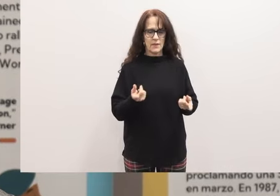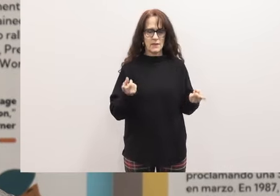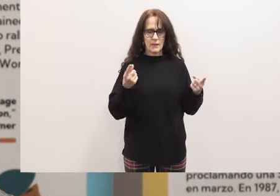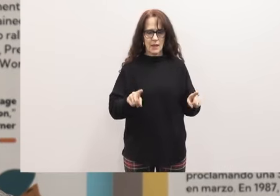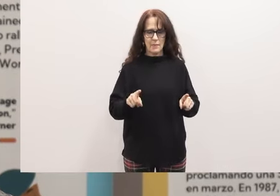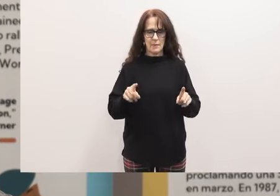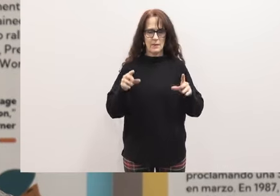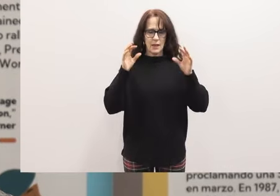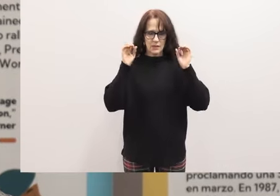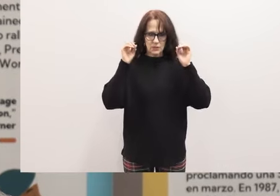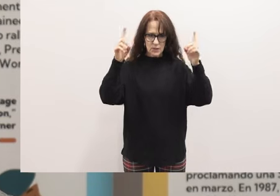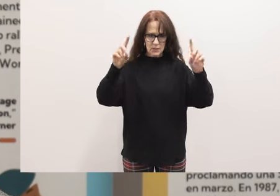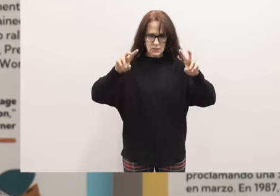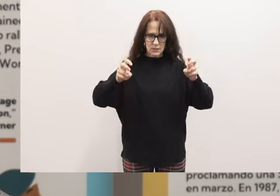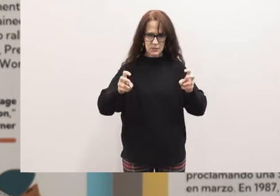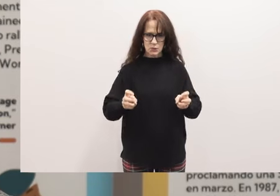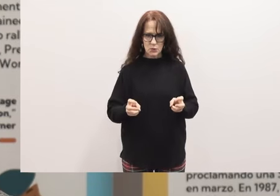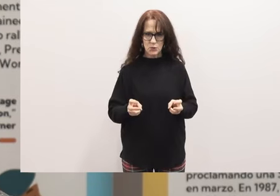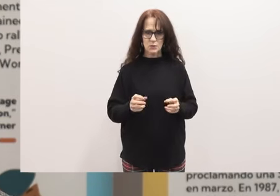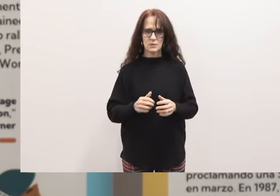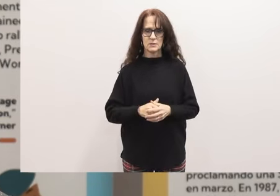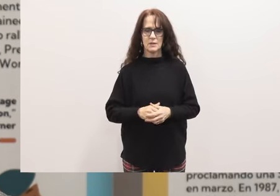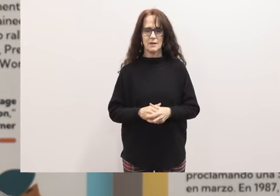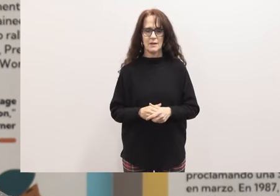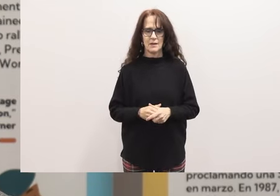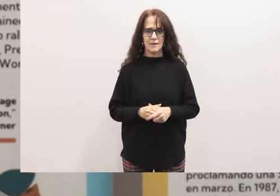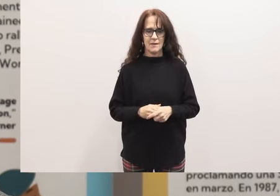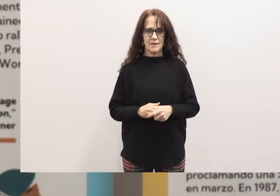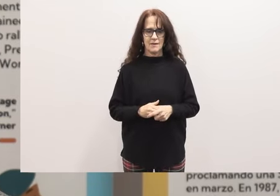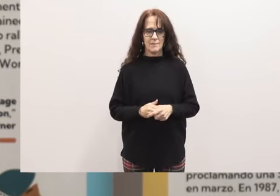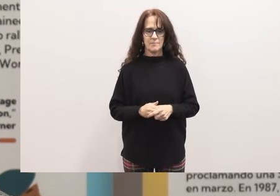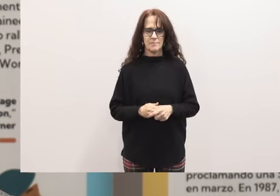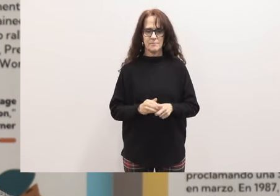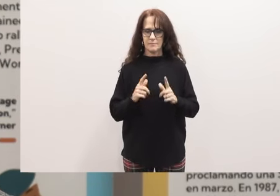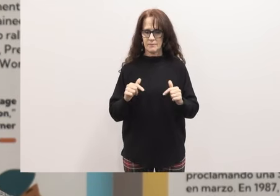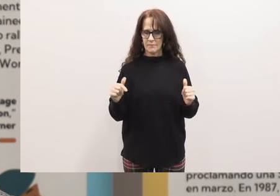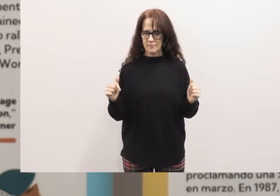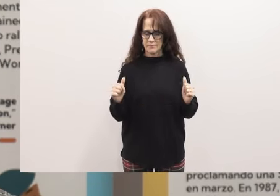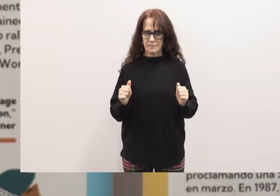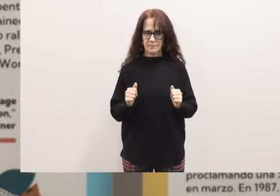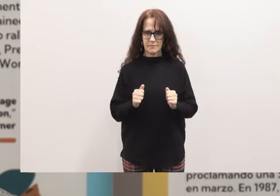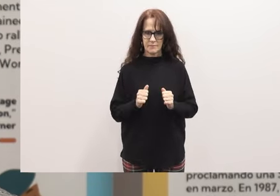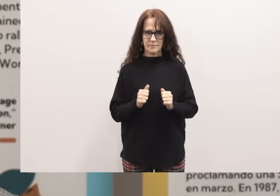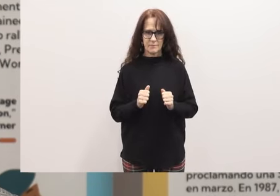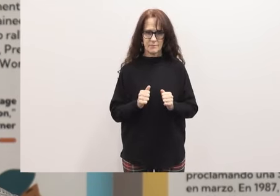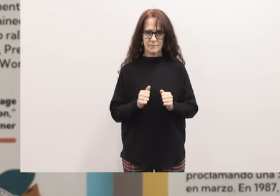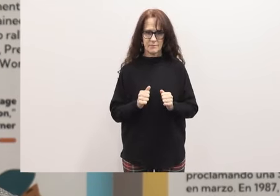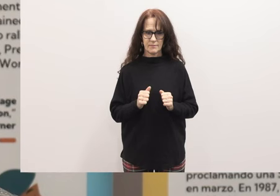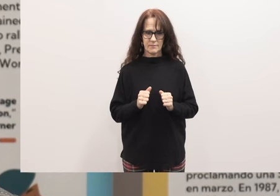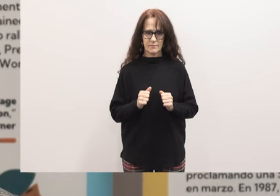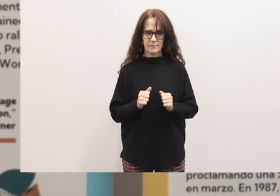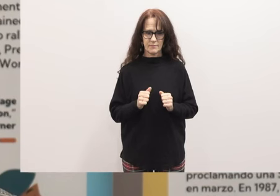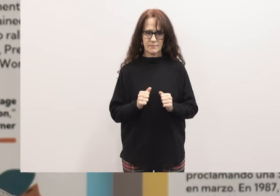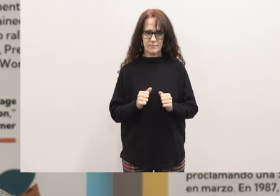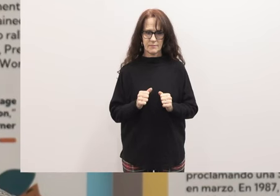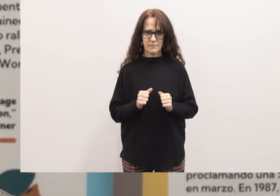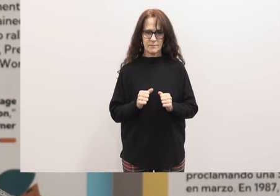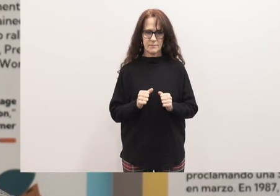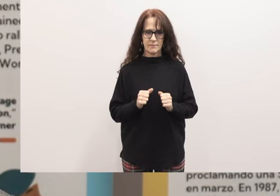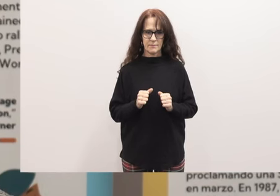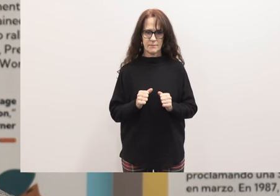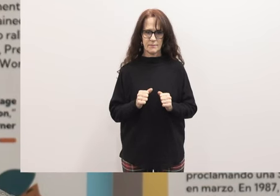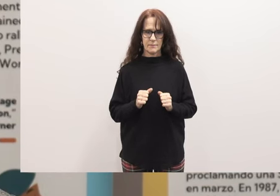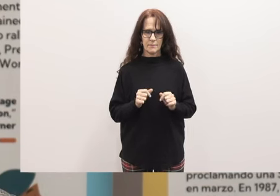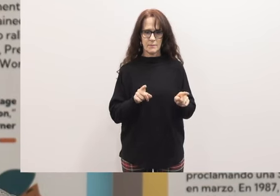education issues and whatnot. And that has shouldn't be confused with the about 400 pages